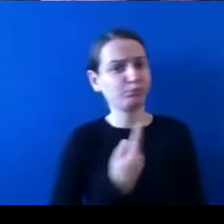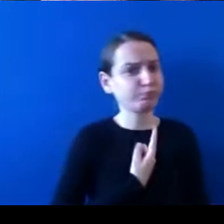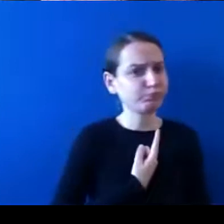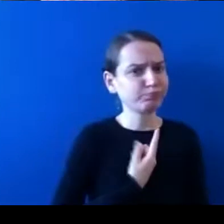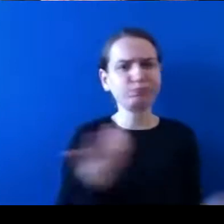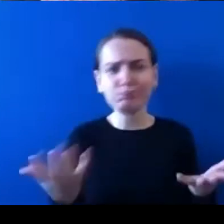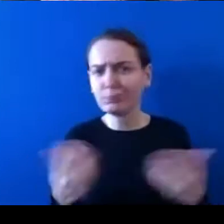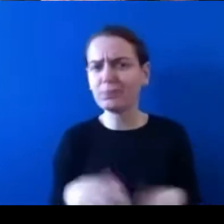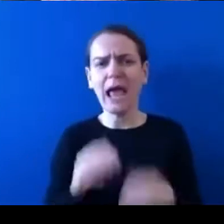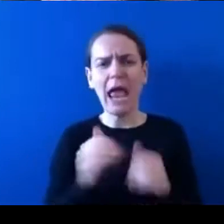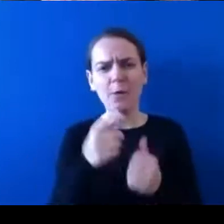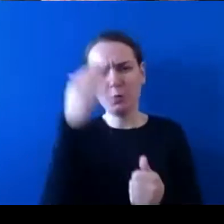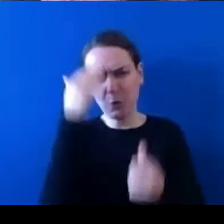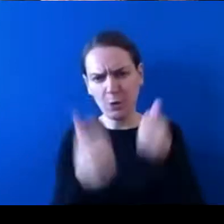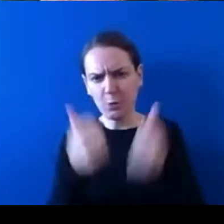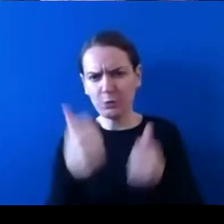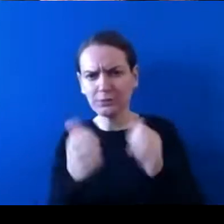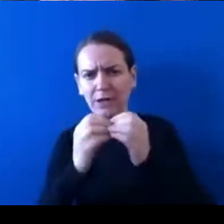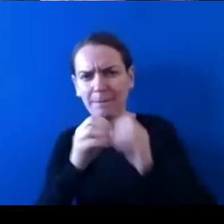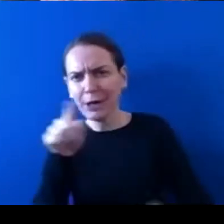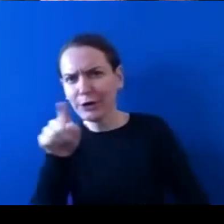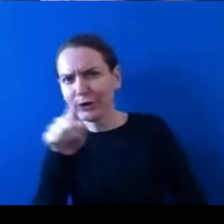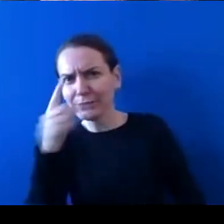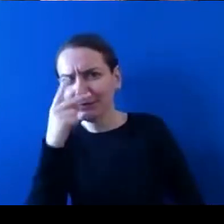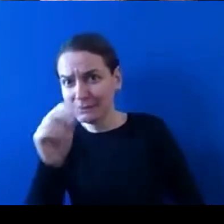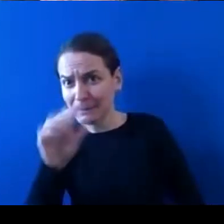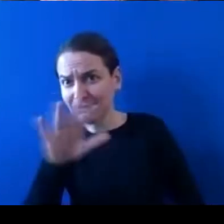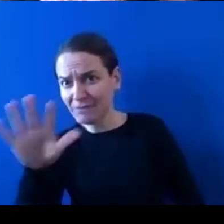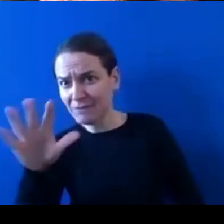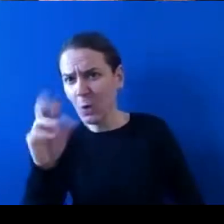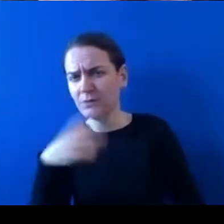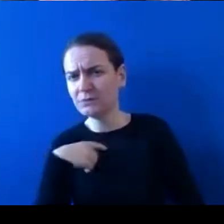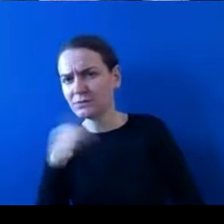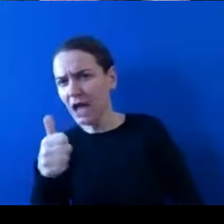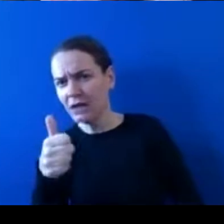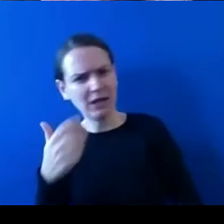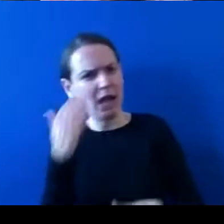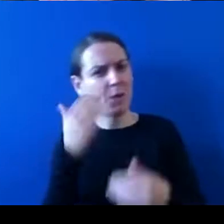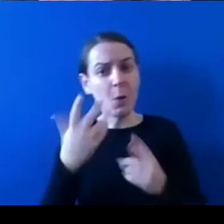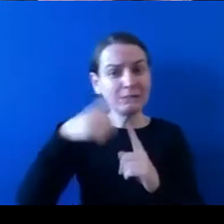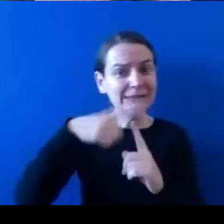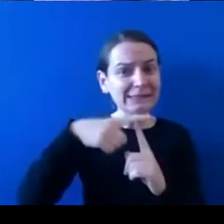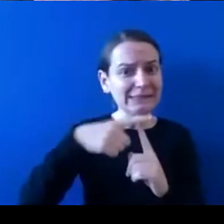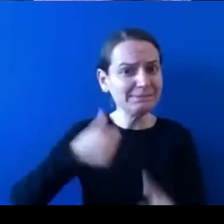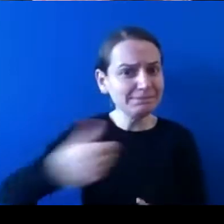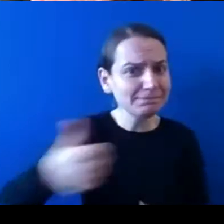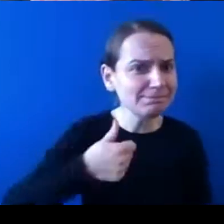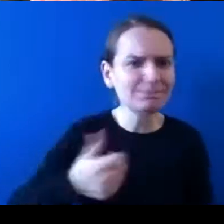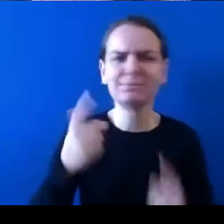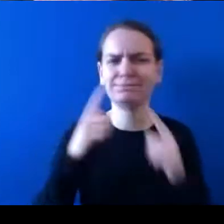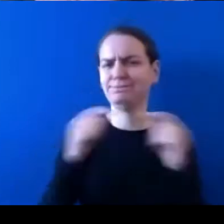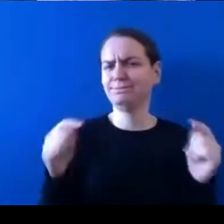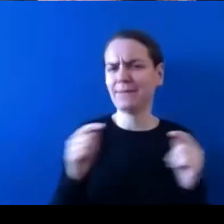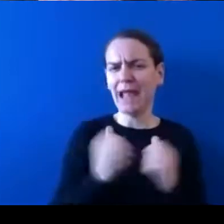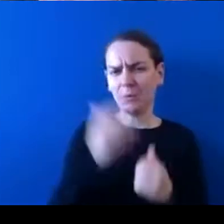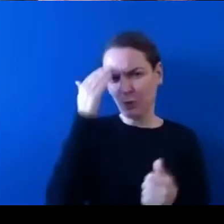Learn how to use Uber and shared rides. And this is a time that you can use your GPS technology